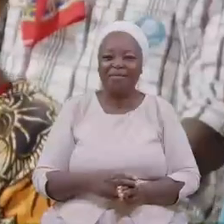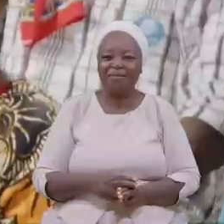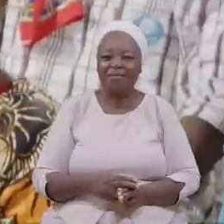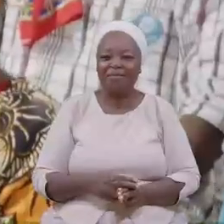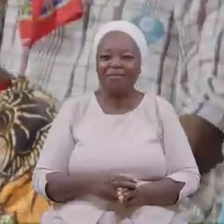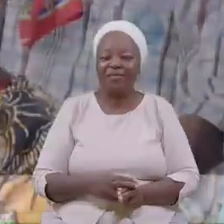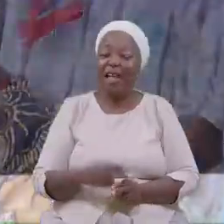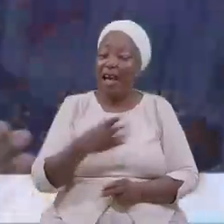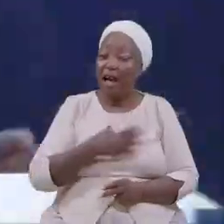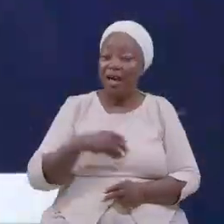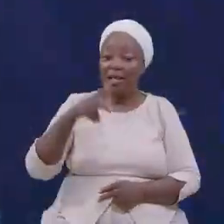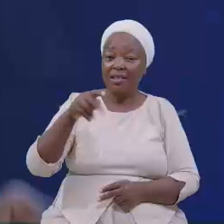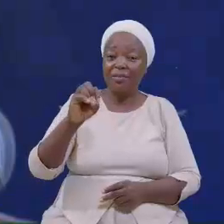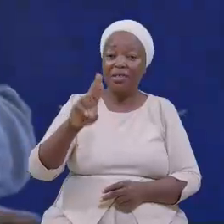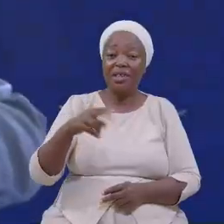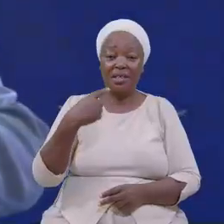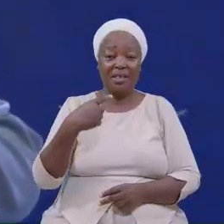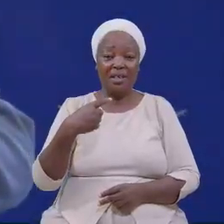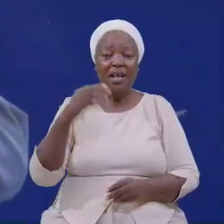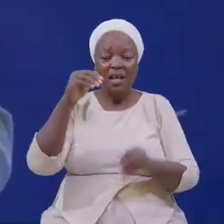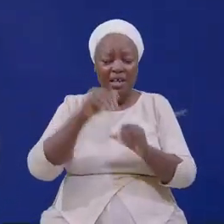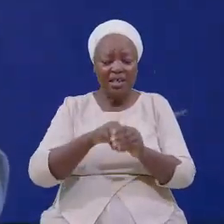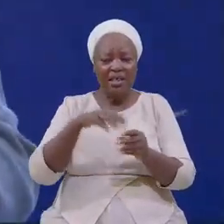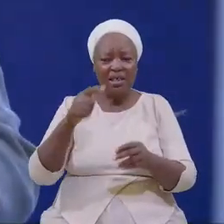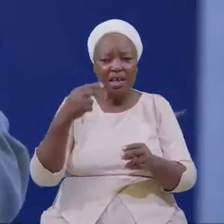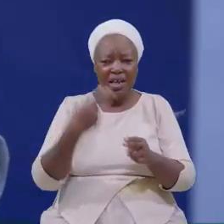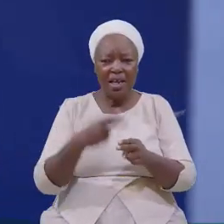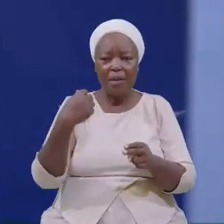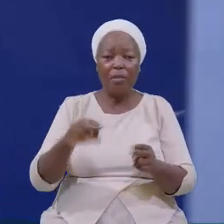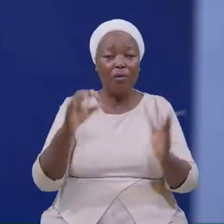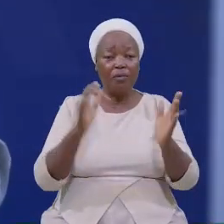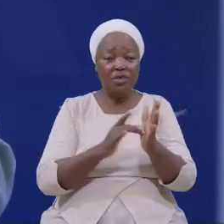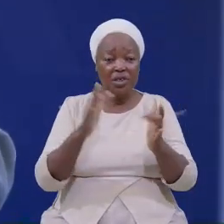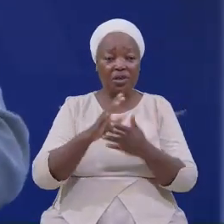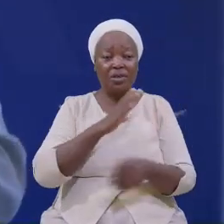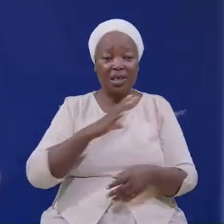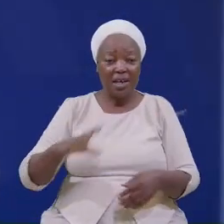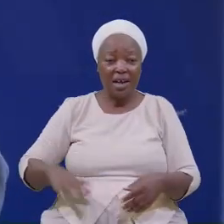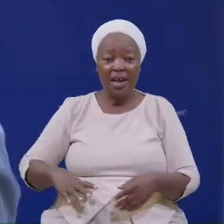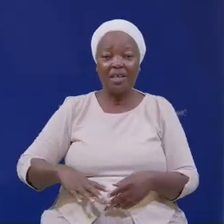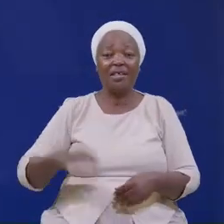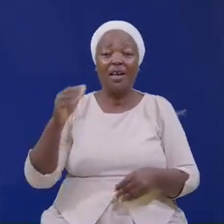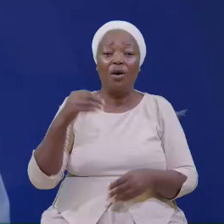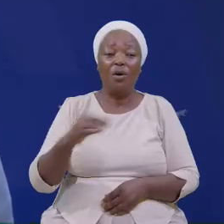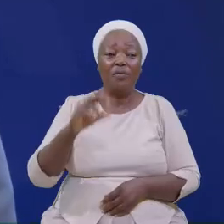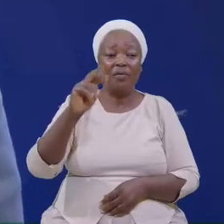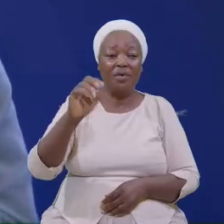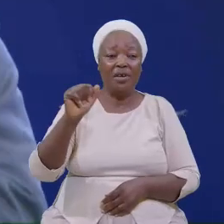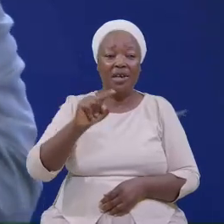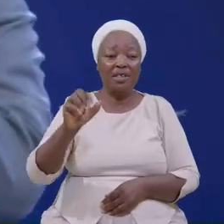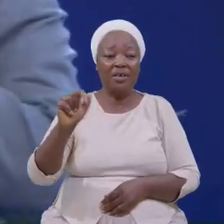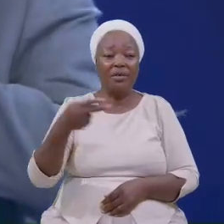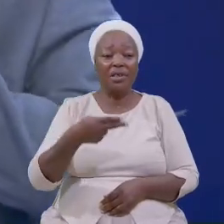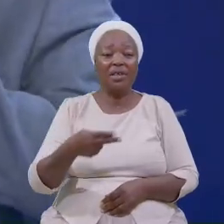And Peter said, in the name of Jesus Christ of Nazareth, rise up and walk.